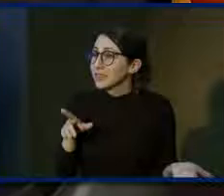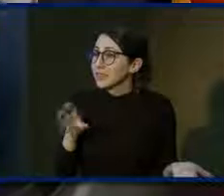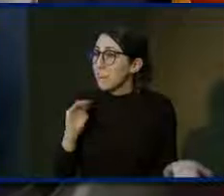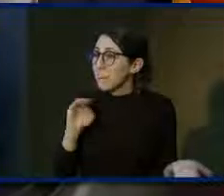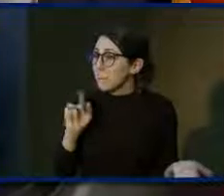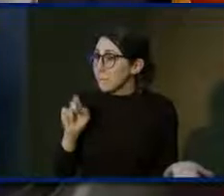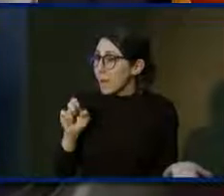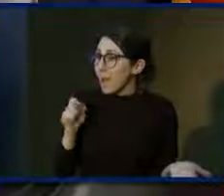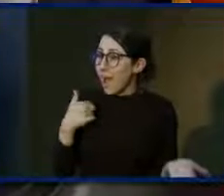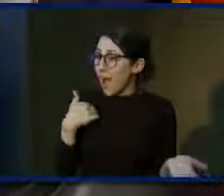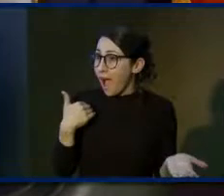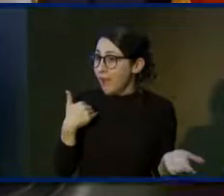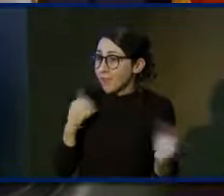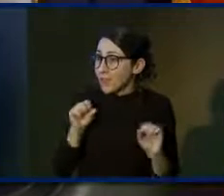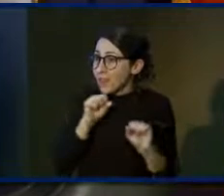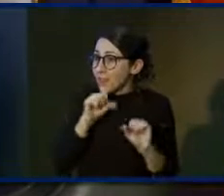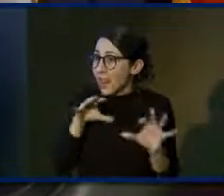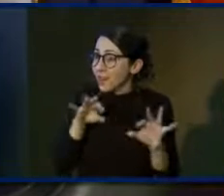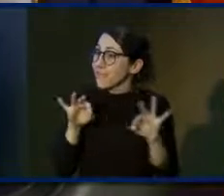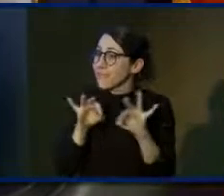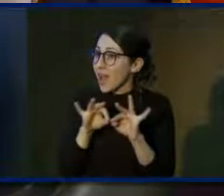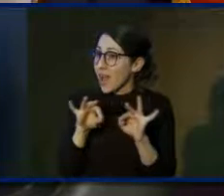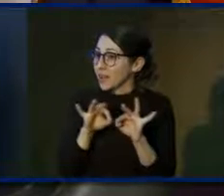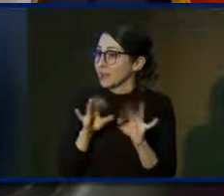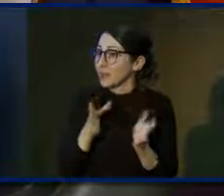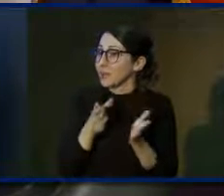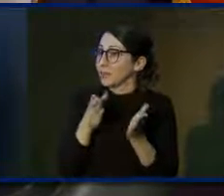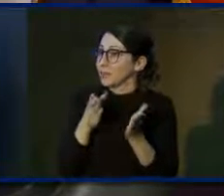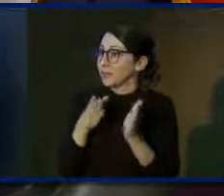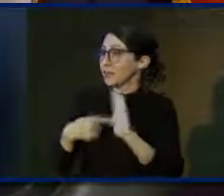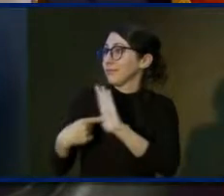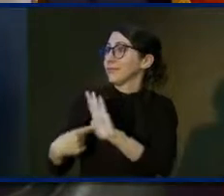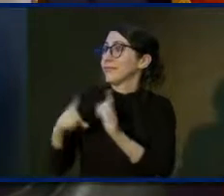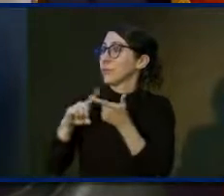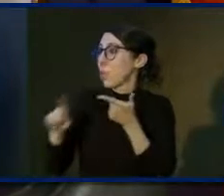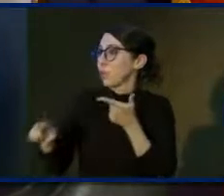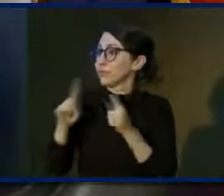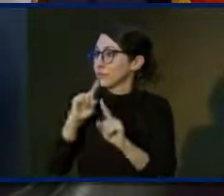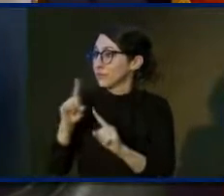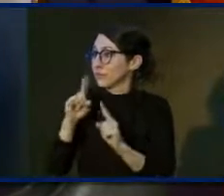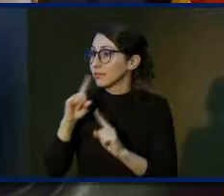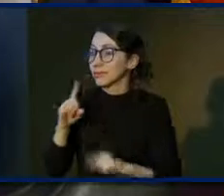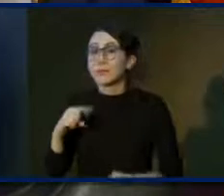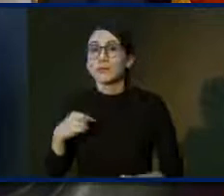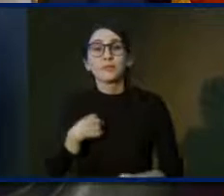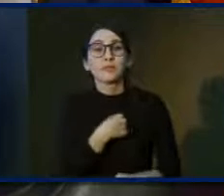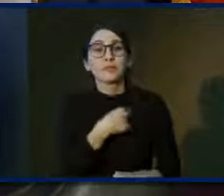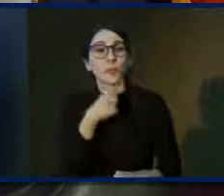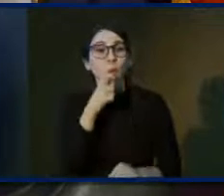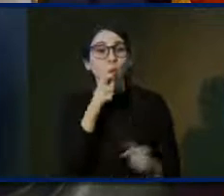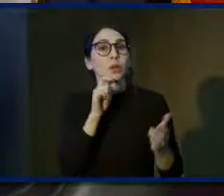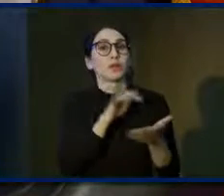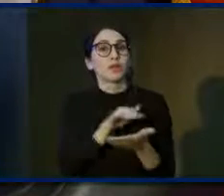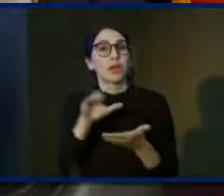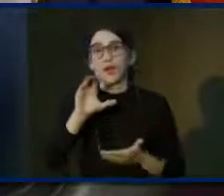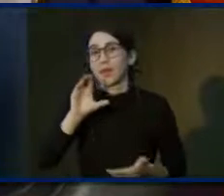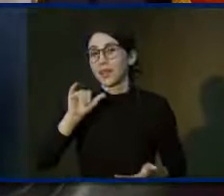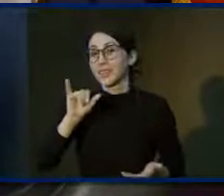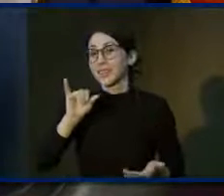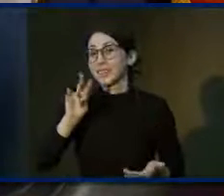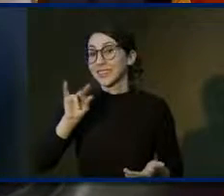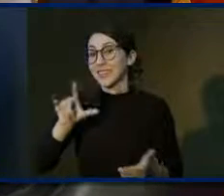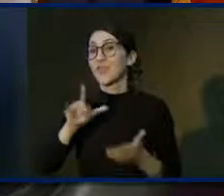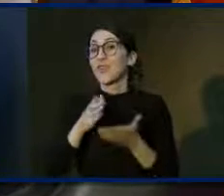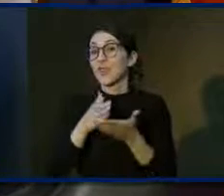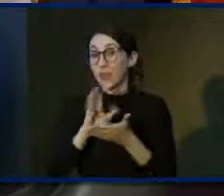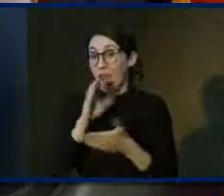bring to this conversation. And those of us who are really close to have studied the civil rights movement know better than that, right?